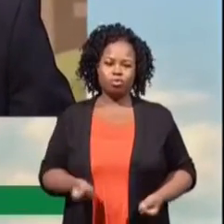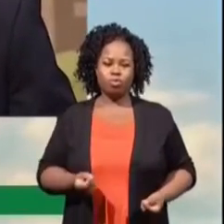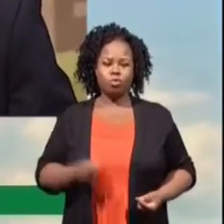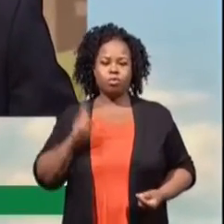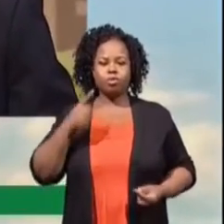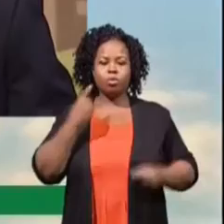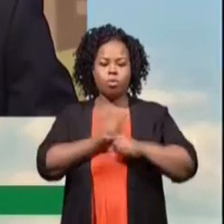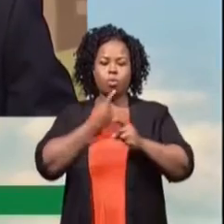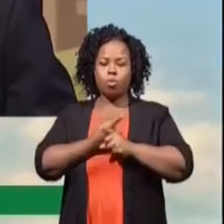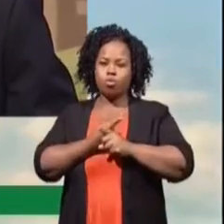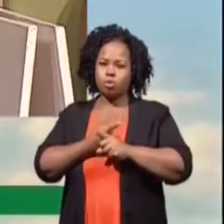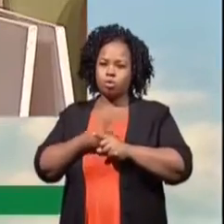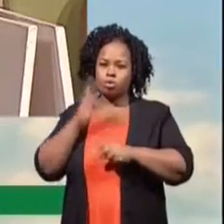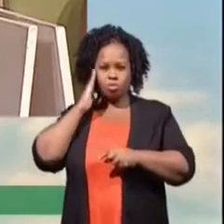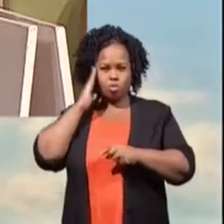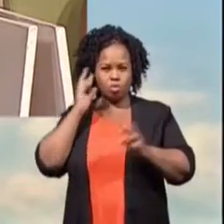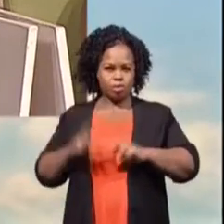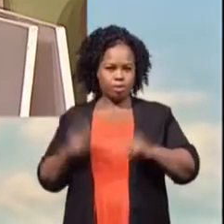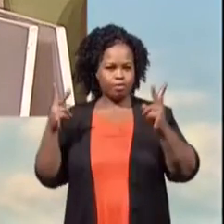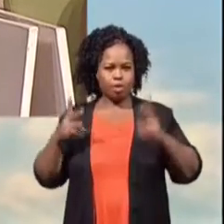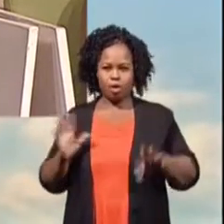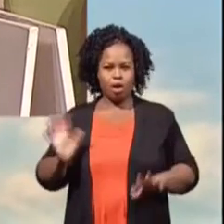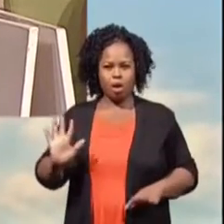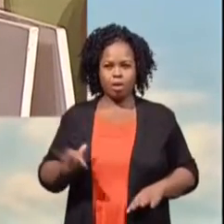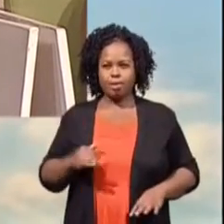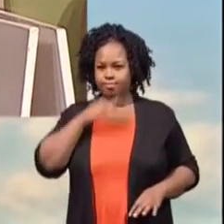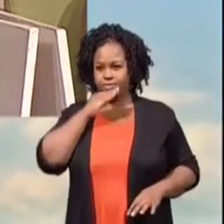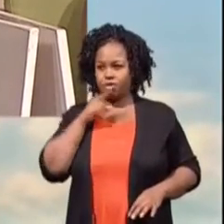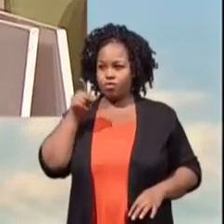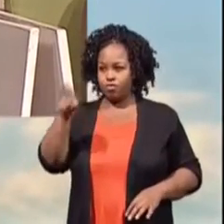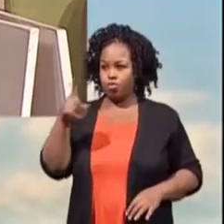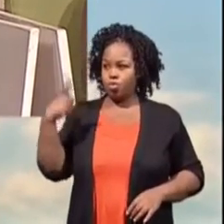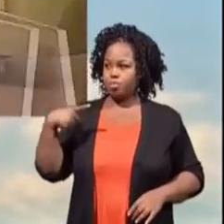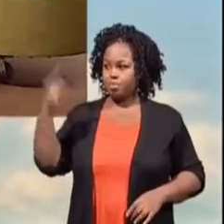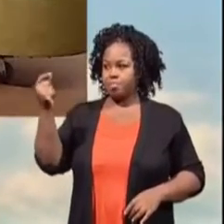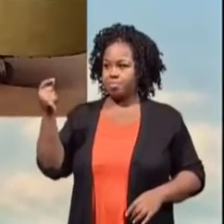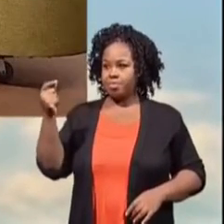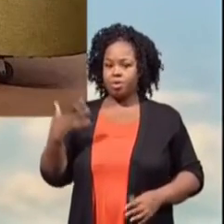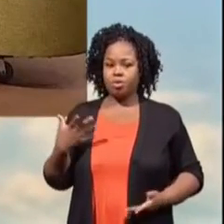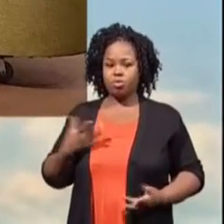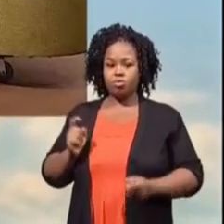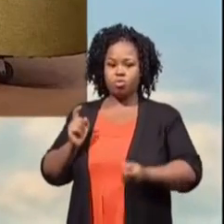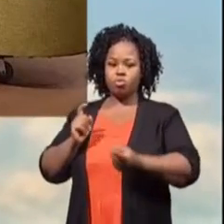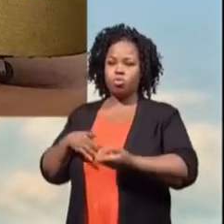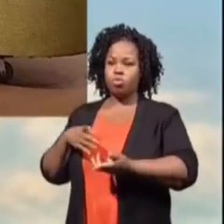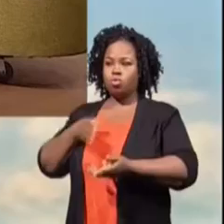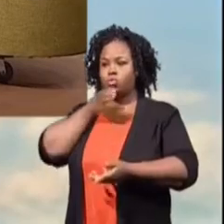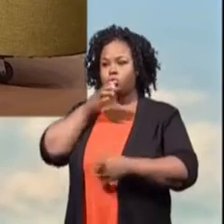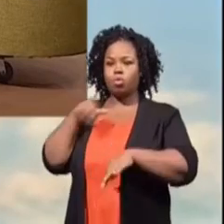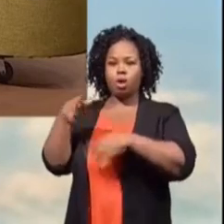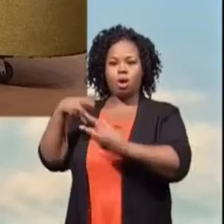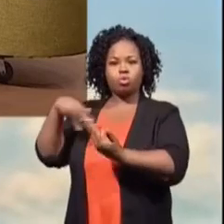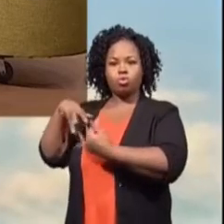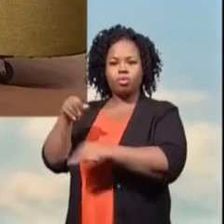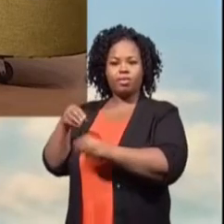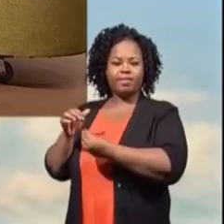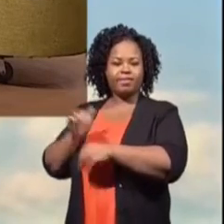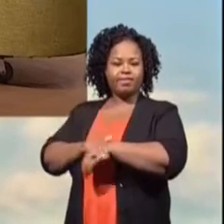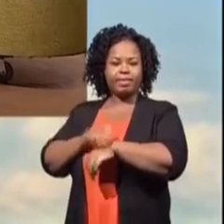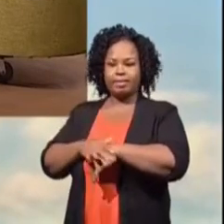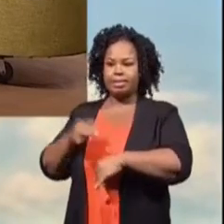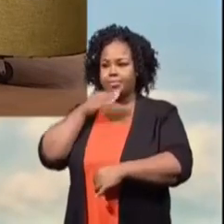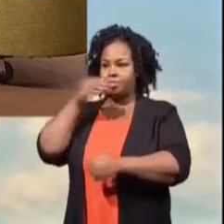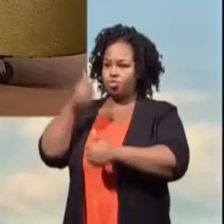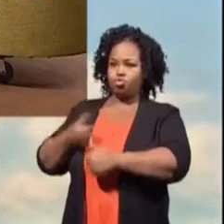ntse re yetse a rona we must always distinction uri ho ha o bulela uri ha wena o tsama o go ba le tawu ho o bulela uri wena